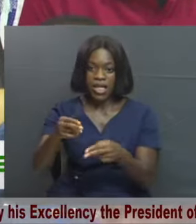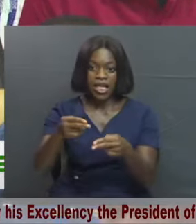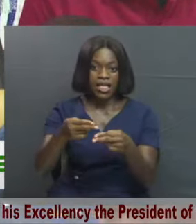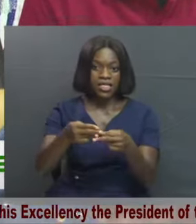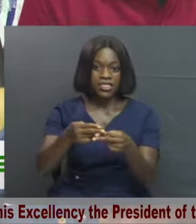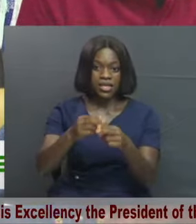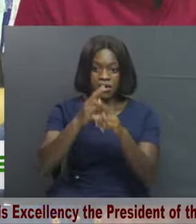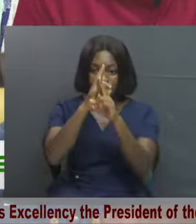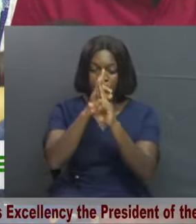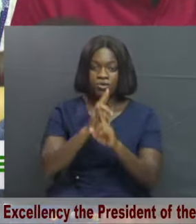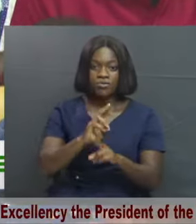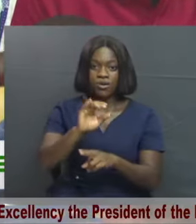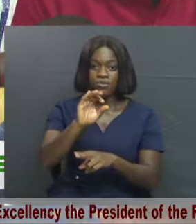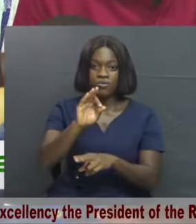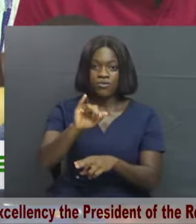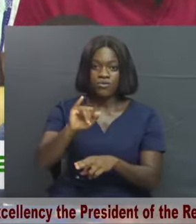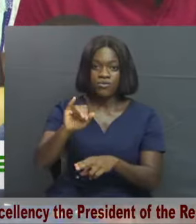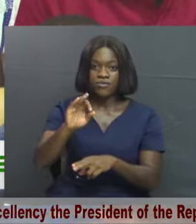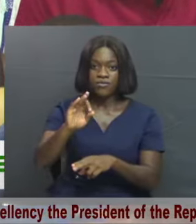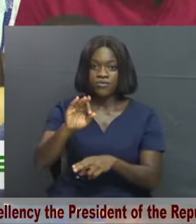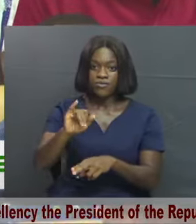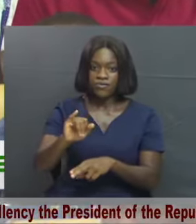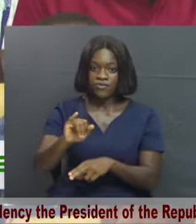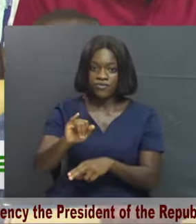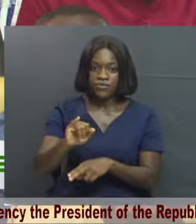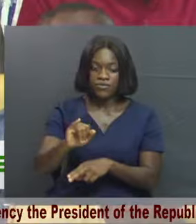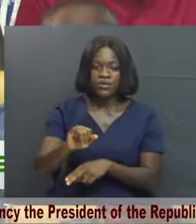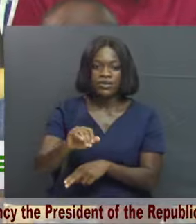honorable Fifi F